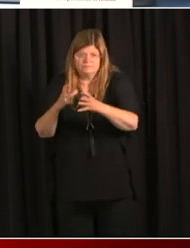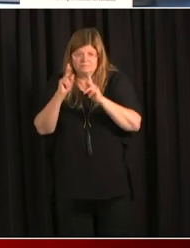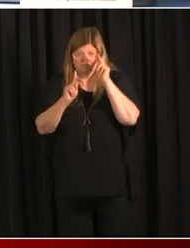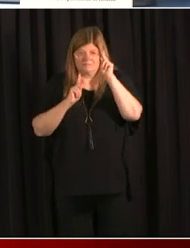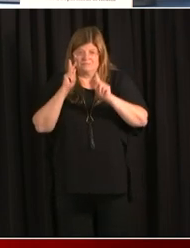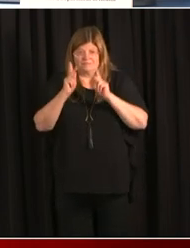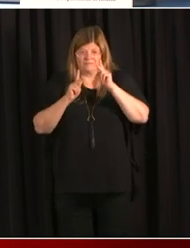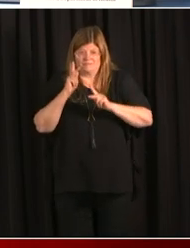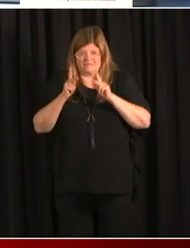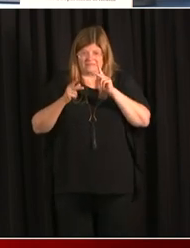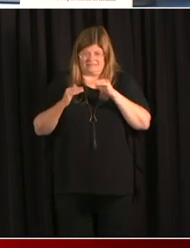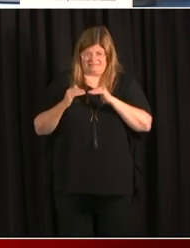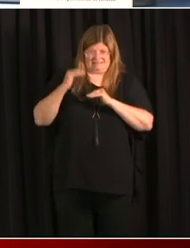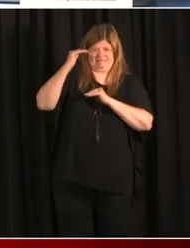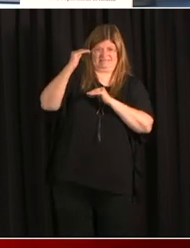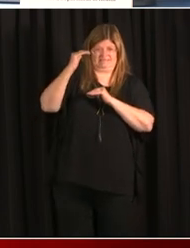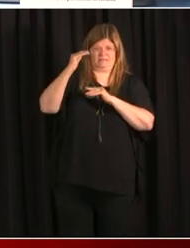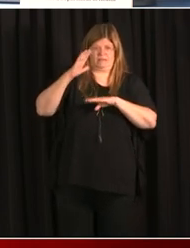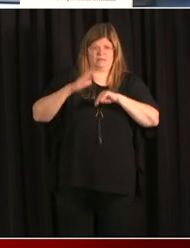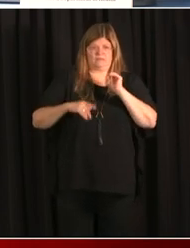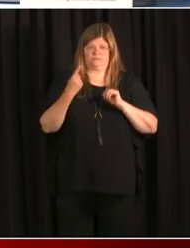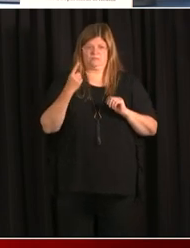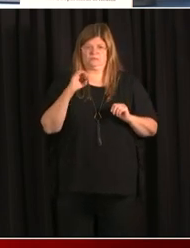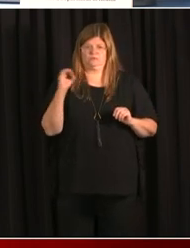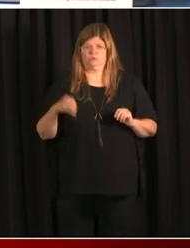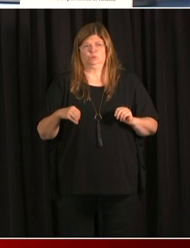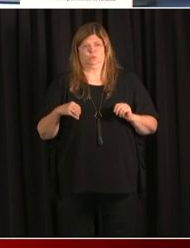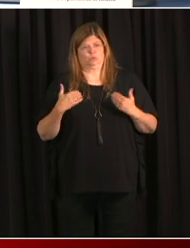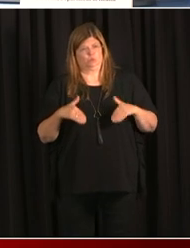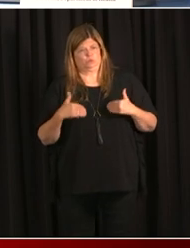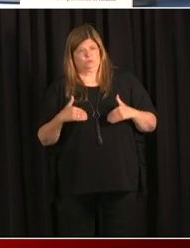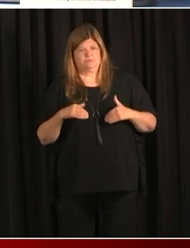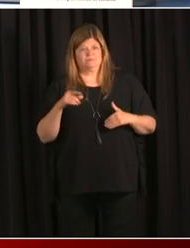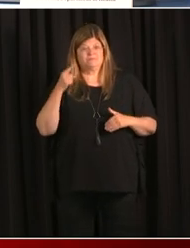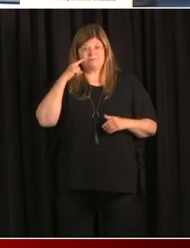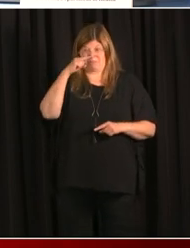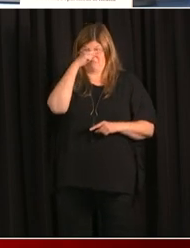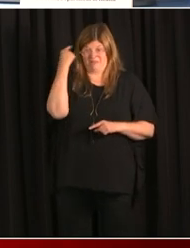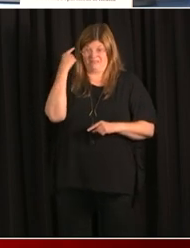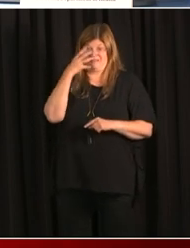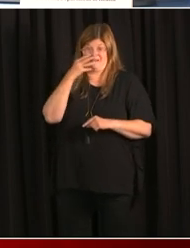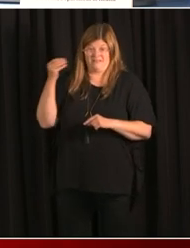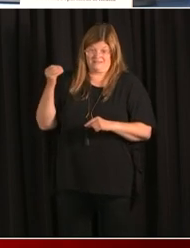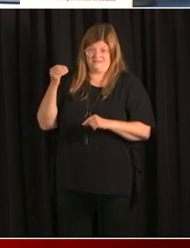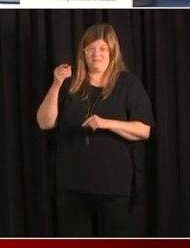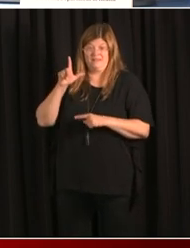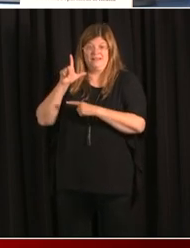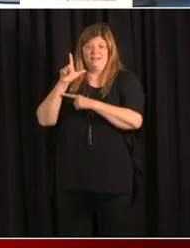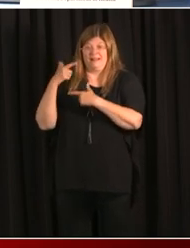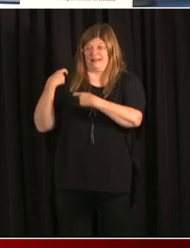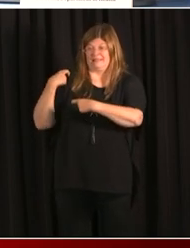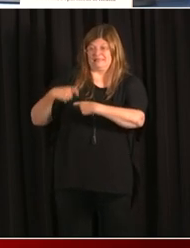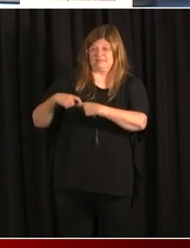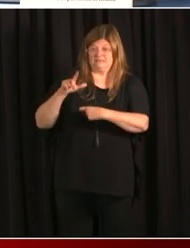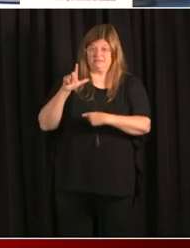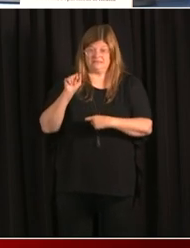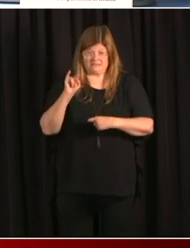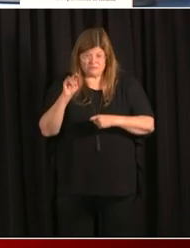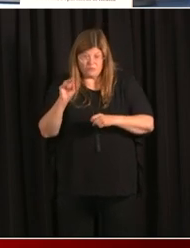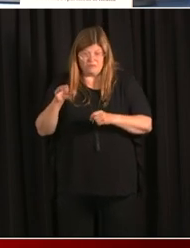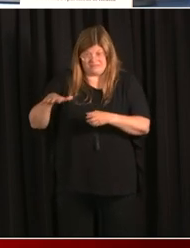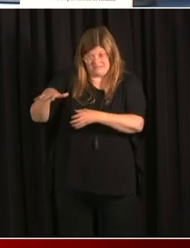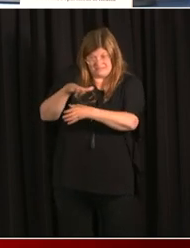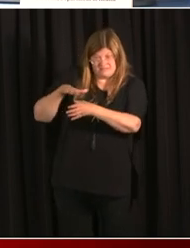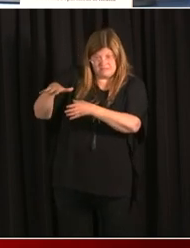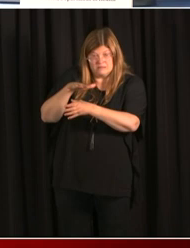that number is even higher than 1%, in particular for Black and Latinx residents, where in